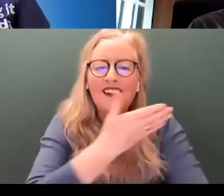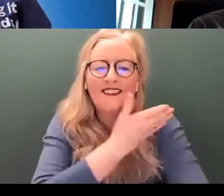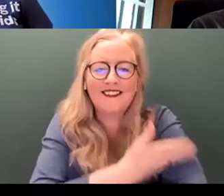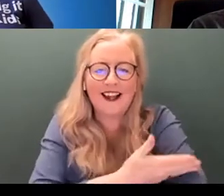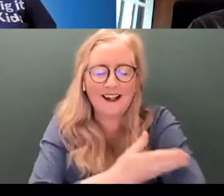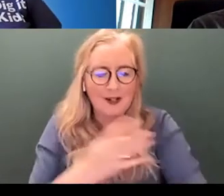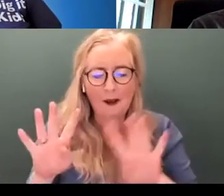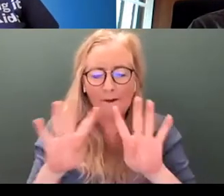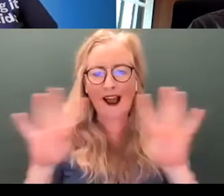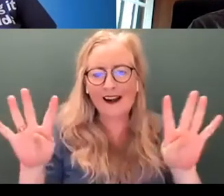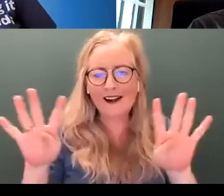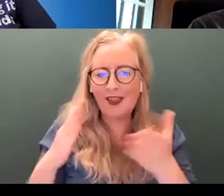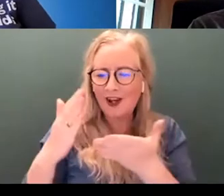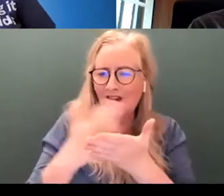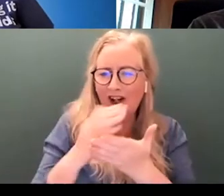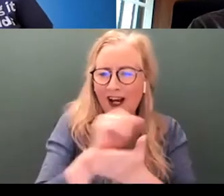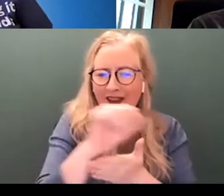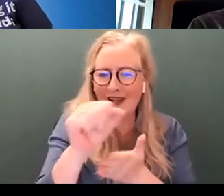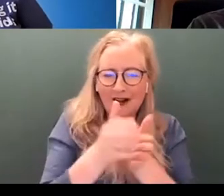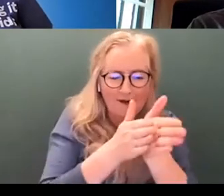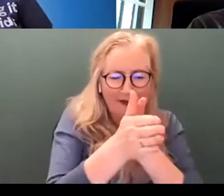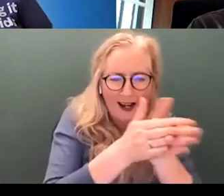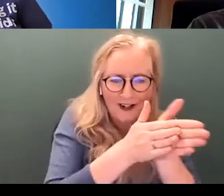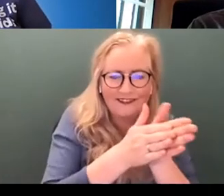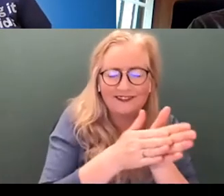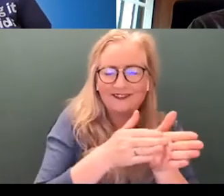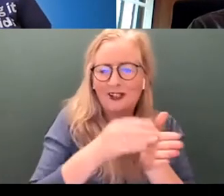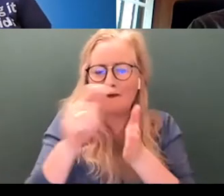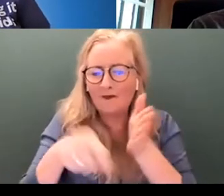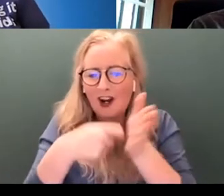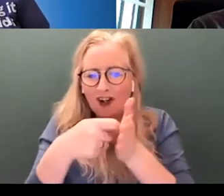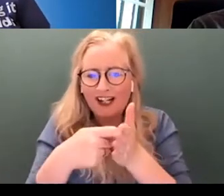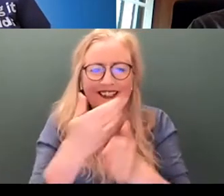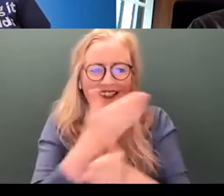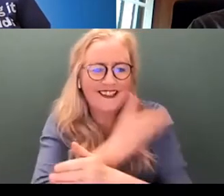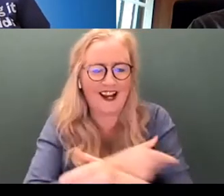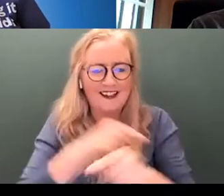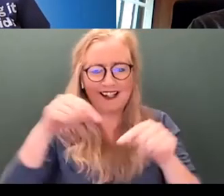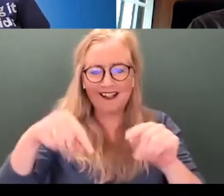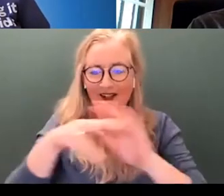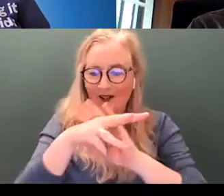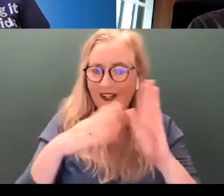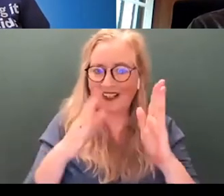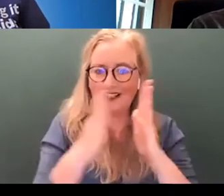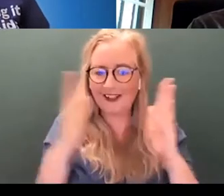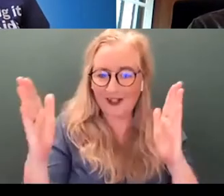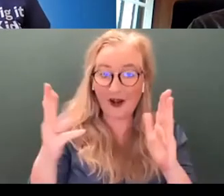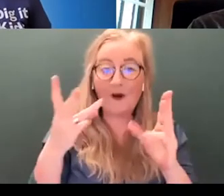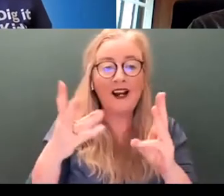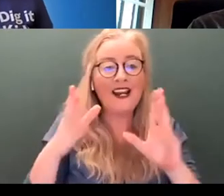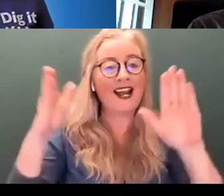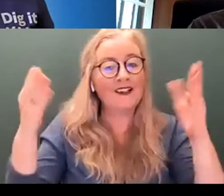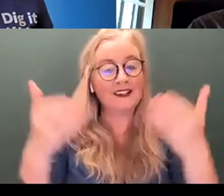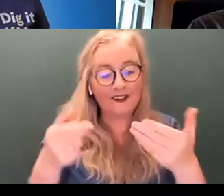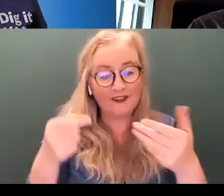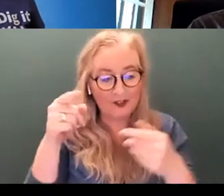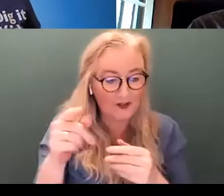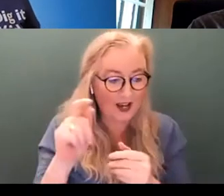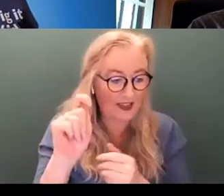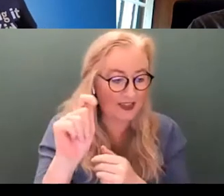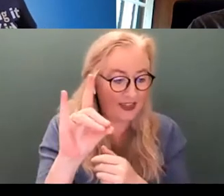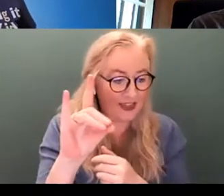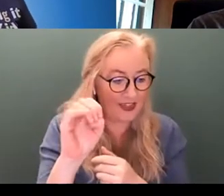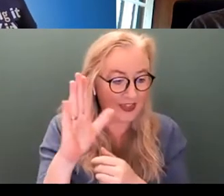before we go to our panellists who are going to share their passion into their projects by way of kicking off this meeting, I'm going to hand over to Thelma Harris.